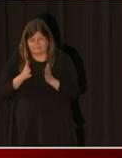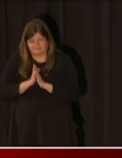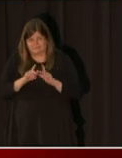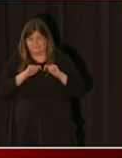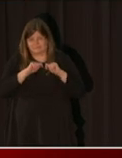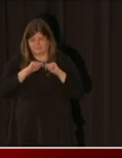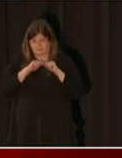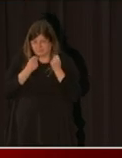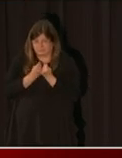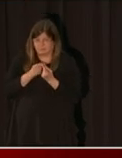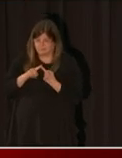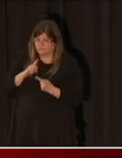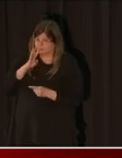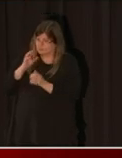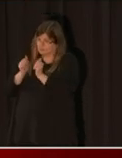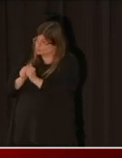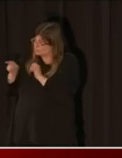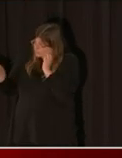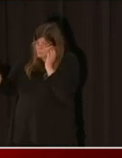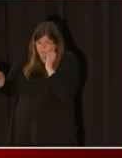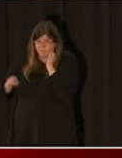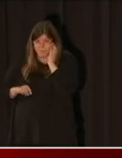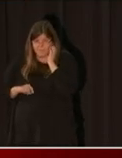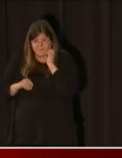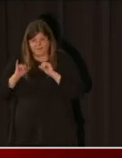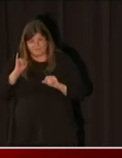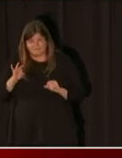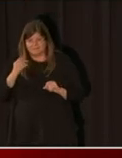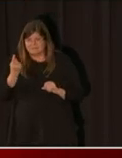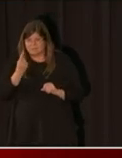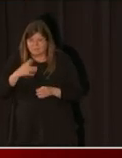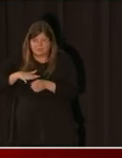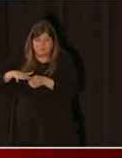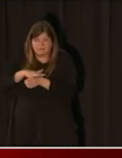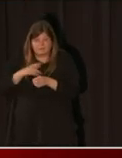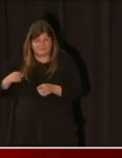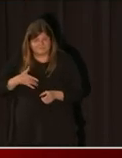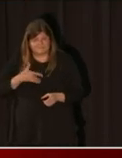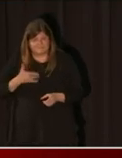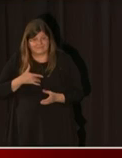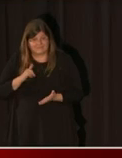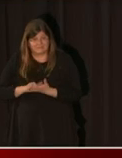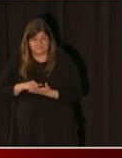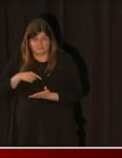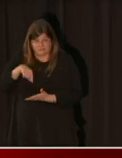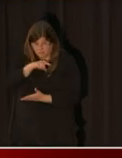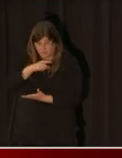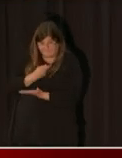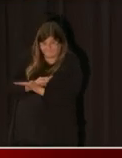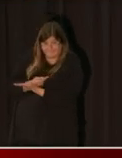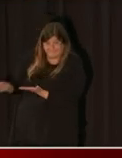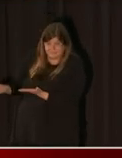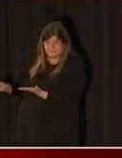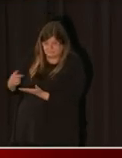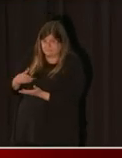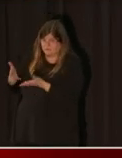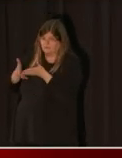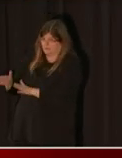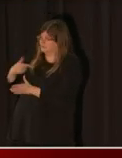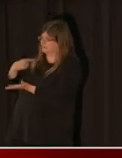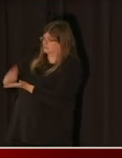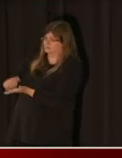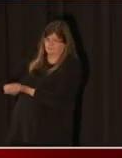you, if there's an area where you think that we're failing and that's not happening, then let's talk about how we